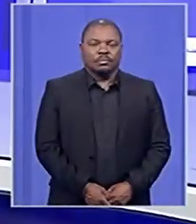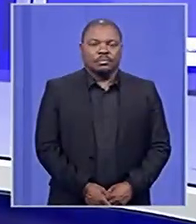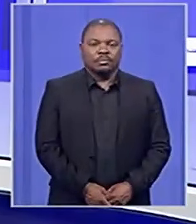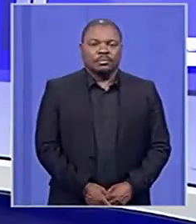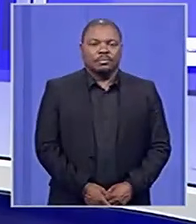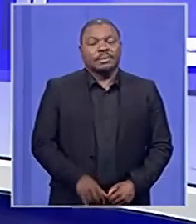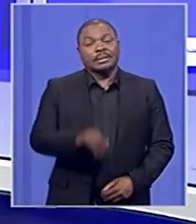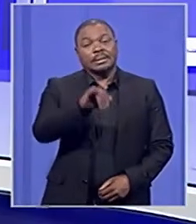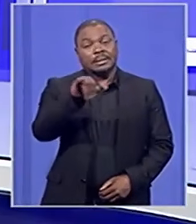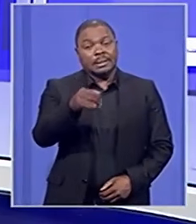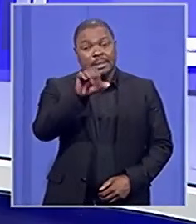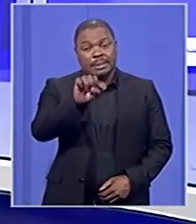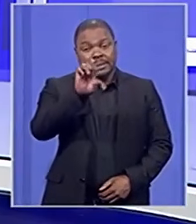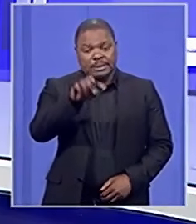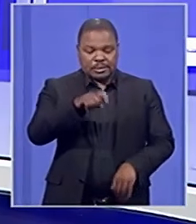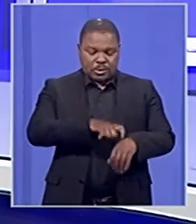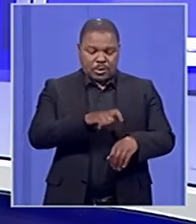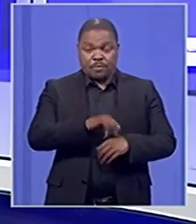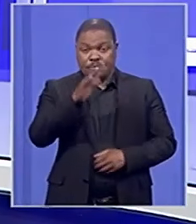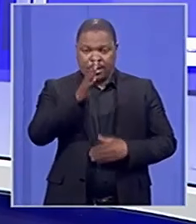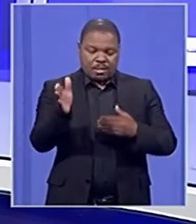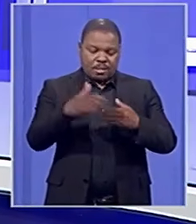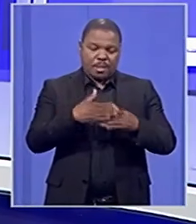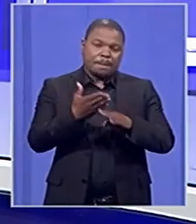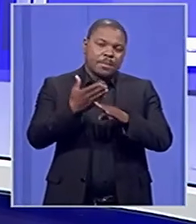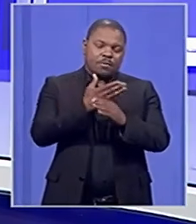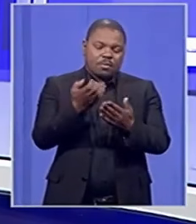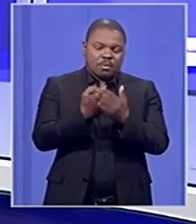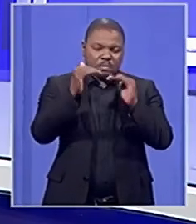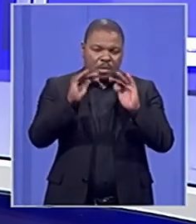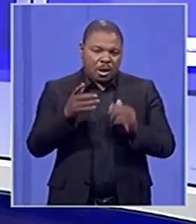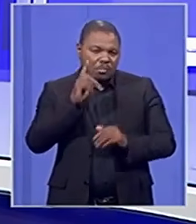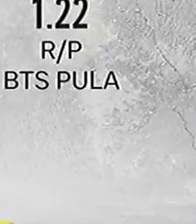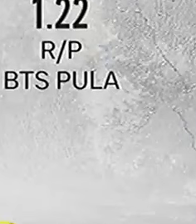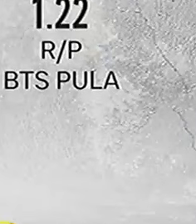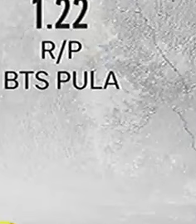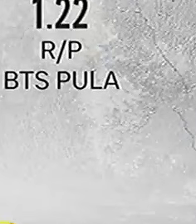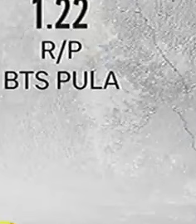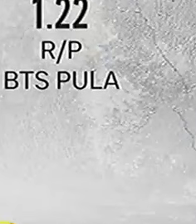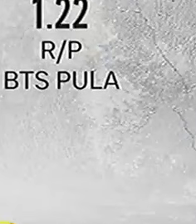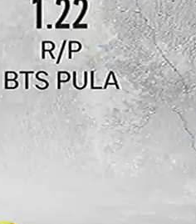Jwale ha re lekole hore mebaraka e sebeditse jwang ha JC ne kwala horeng ya bohlano.